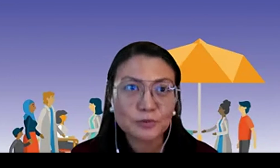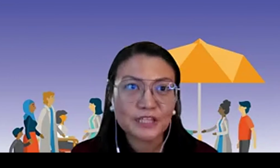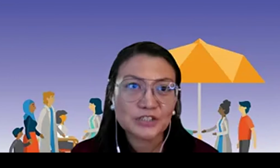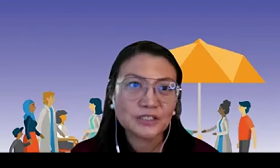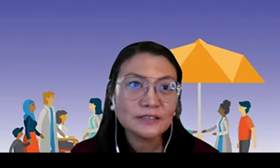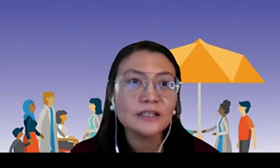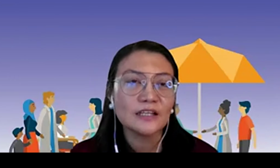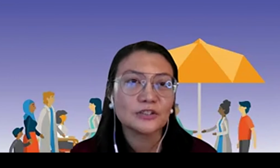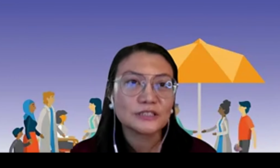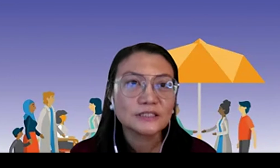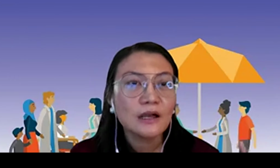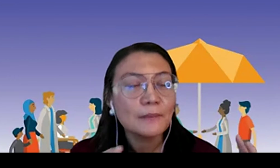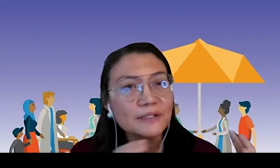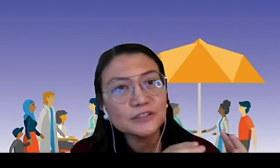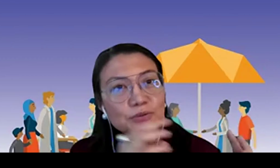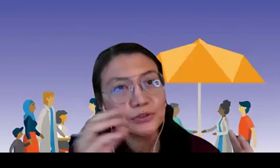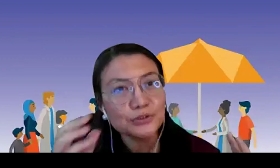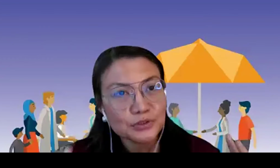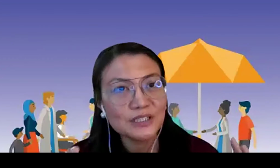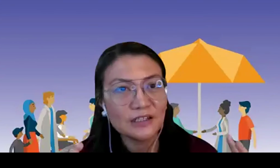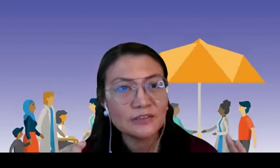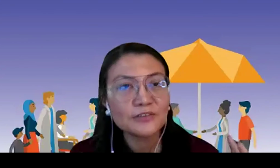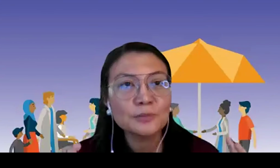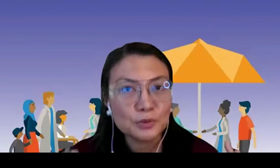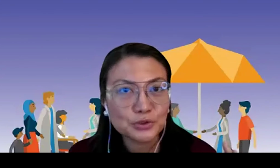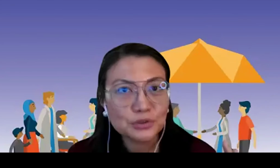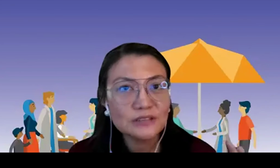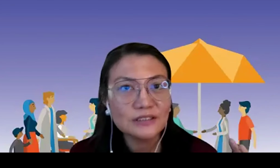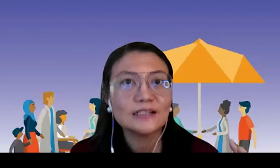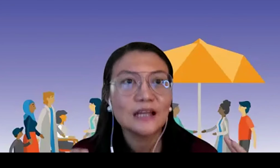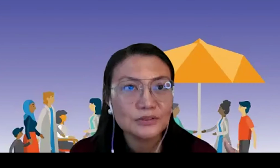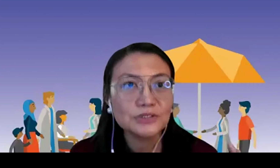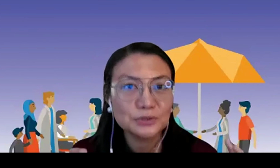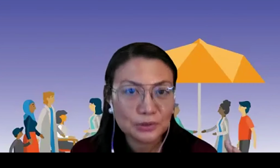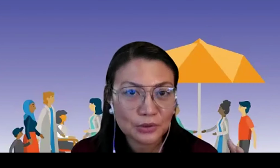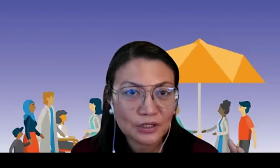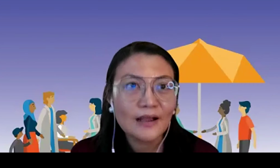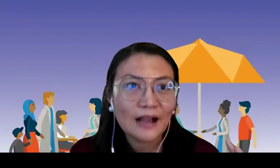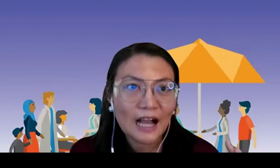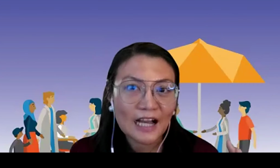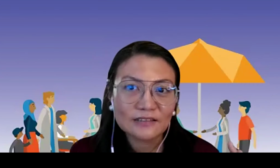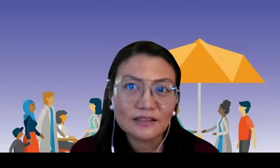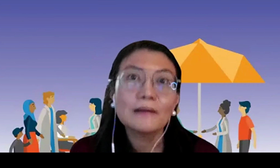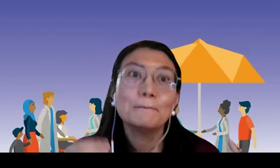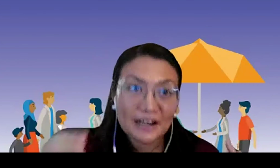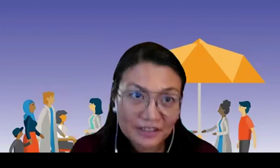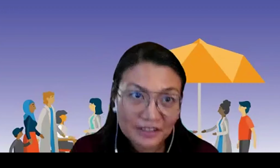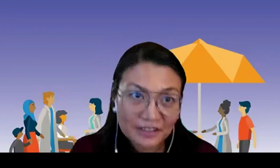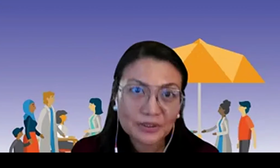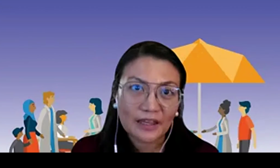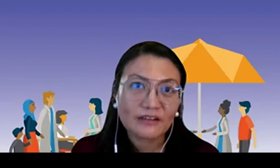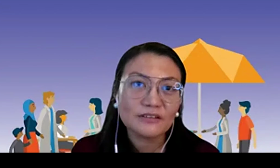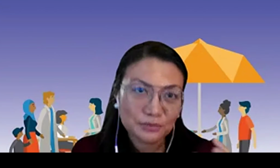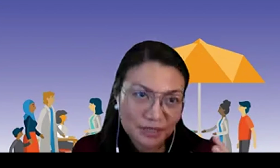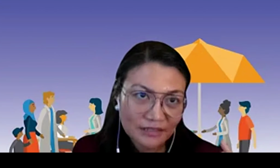financial protection indicators, but there's also usually another module that allows you to look at barriers